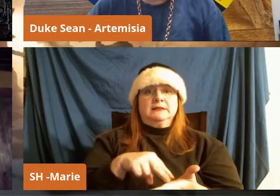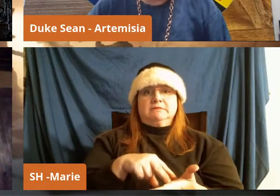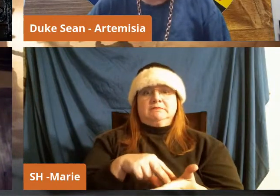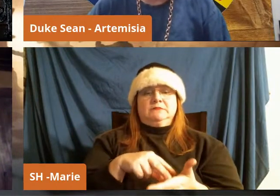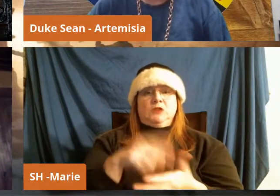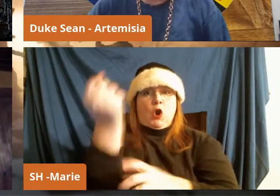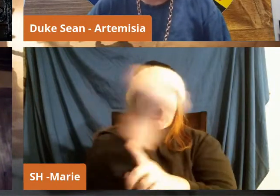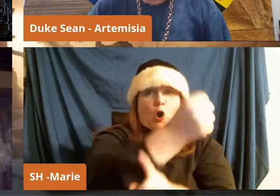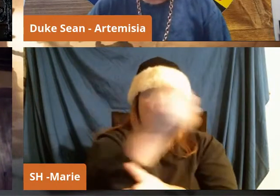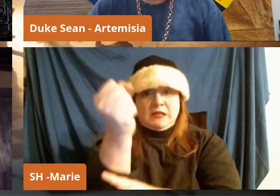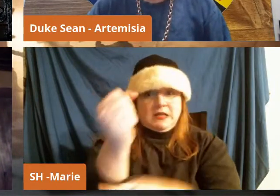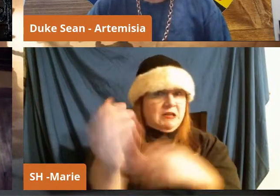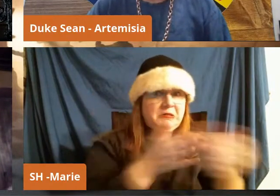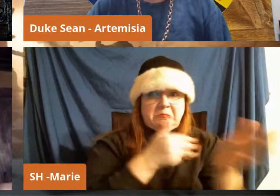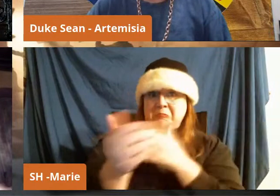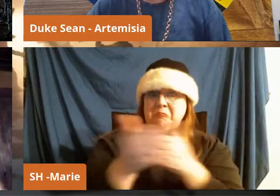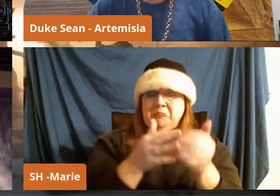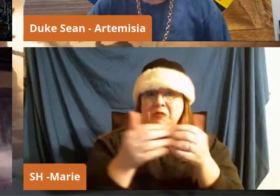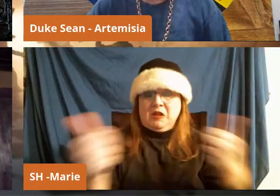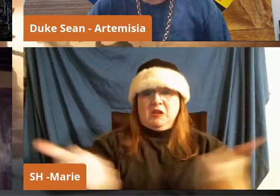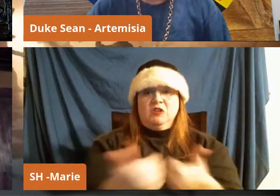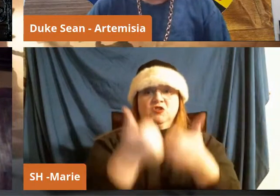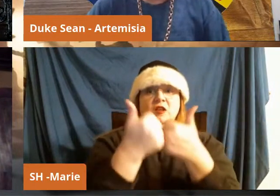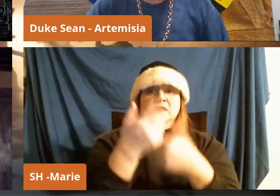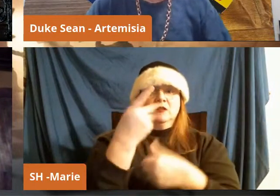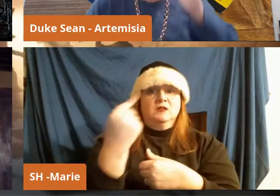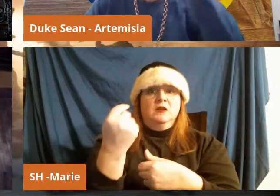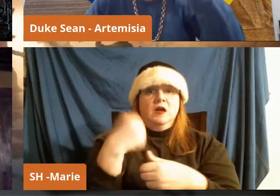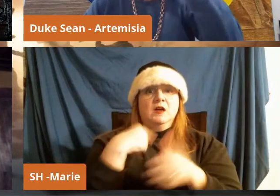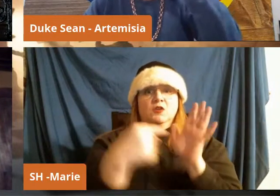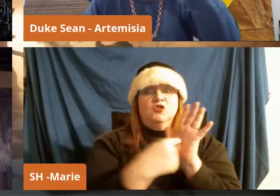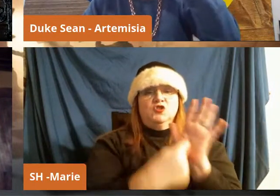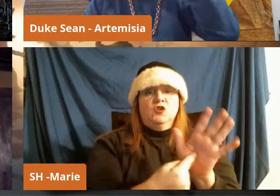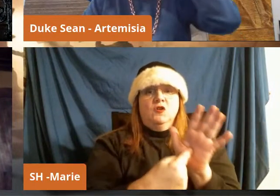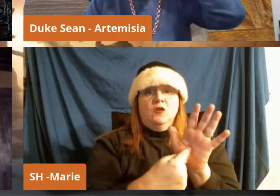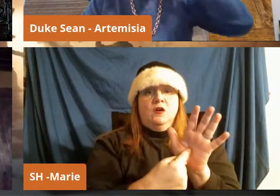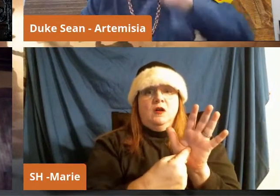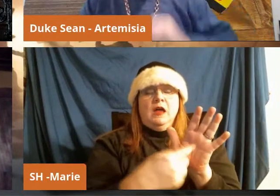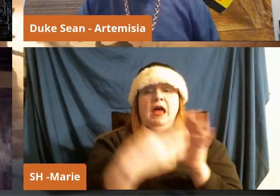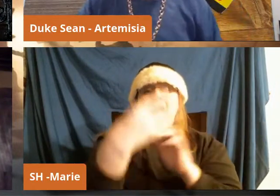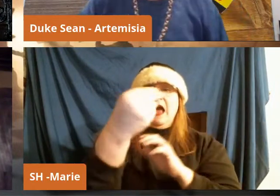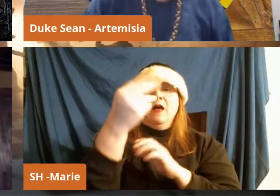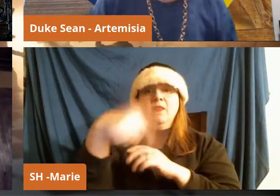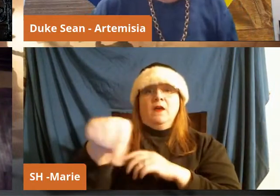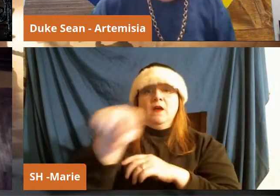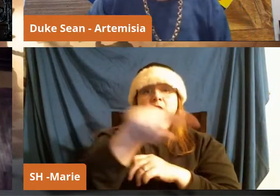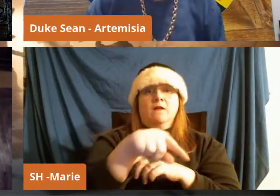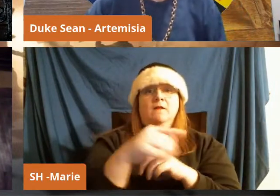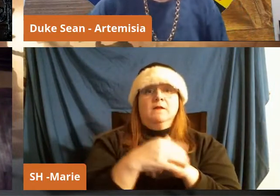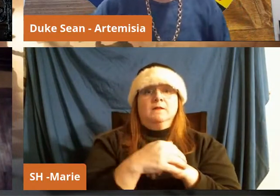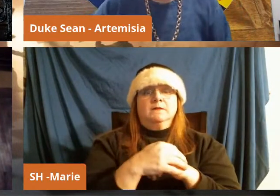wrestling, whatever you want. You can challenge. So we're going to put ourselves on display and have ourselves out there.